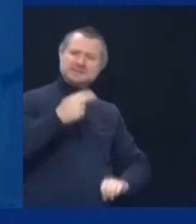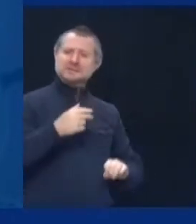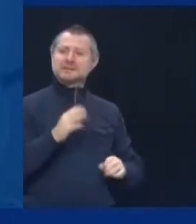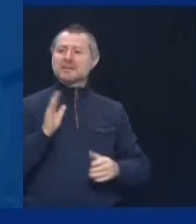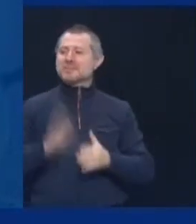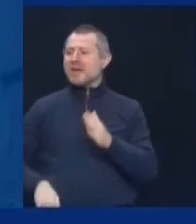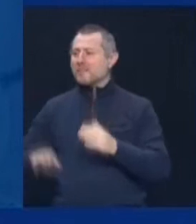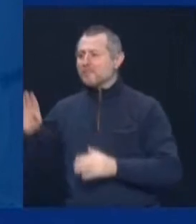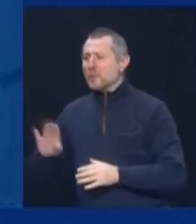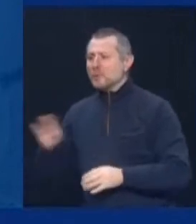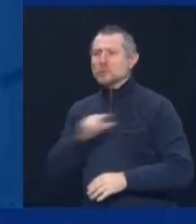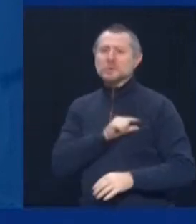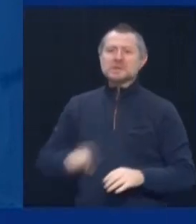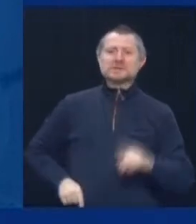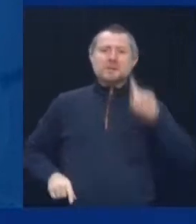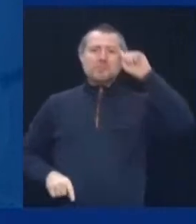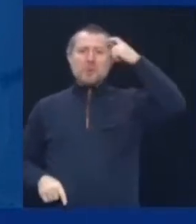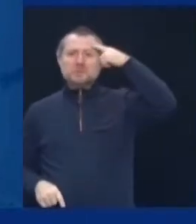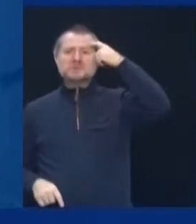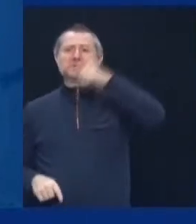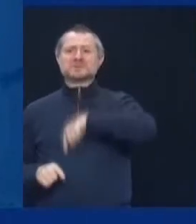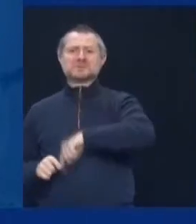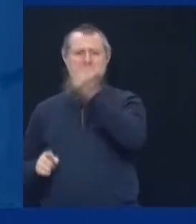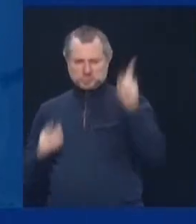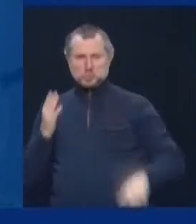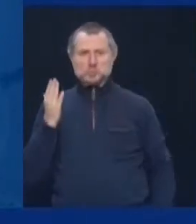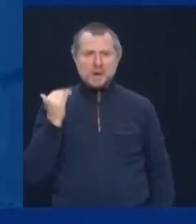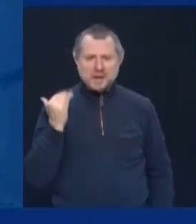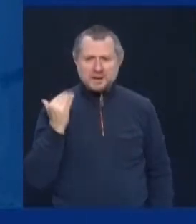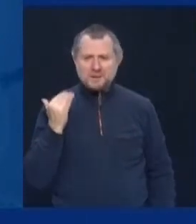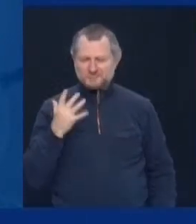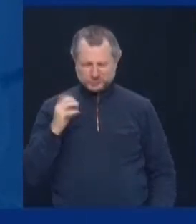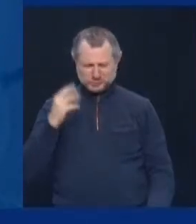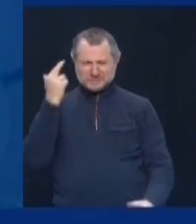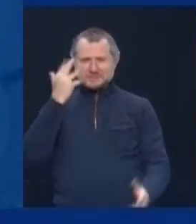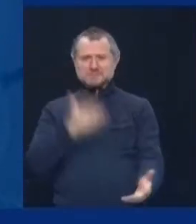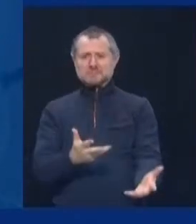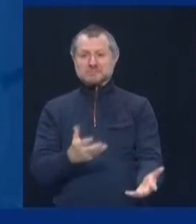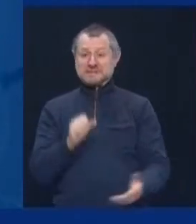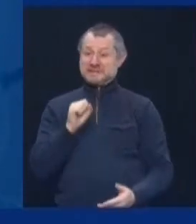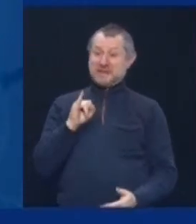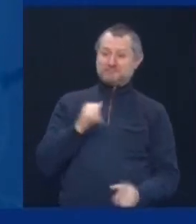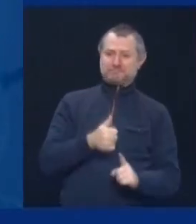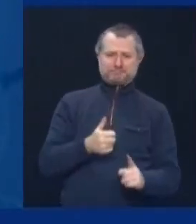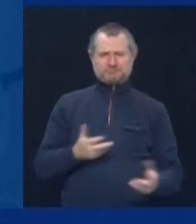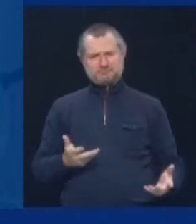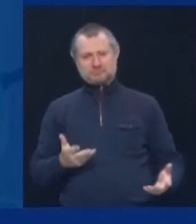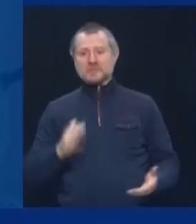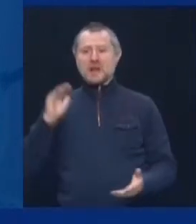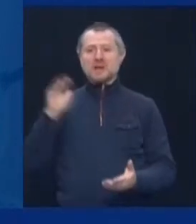that. Staten Island is not as crowded. It's not as dense.